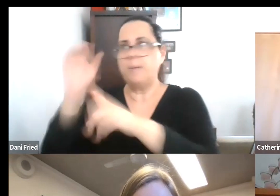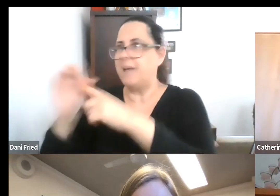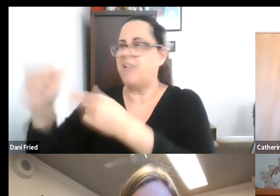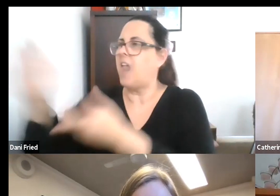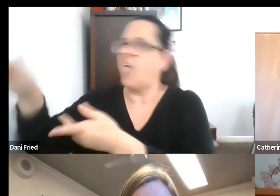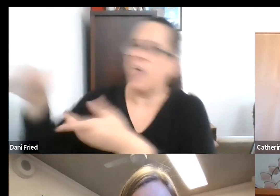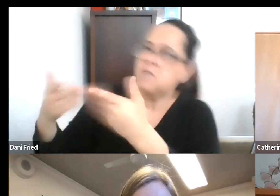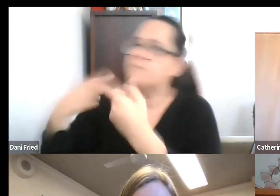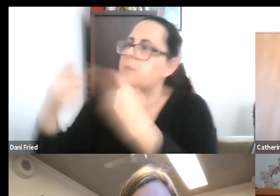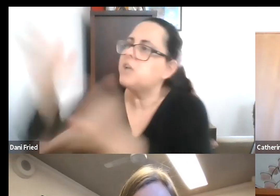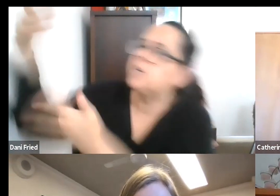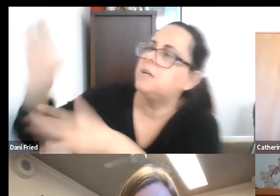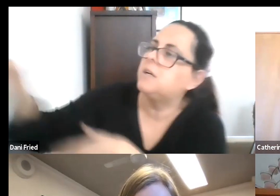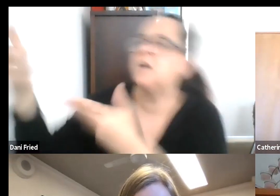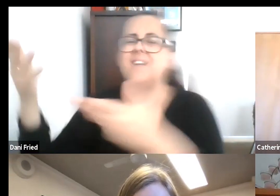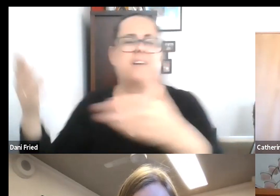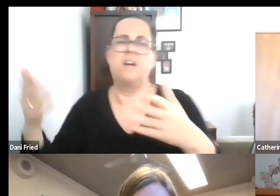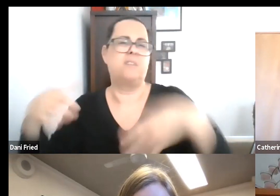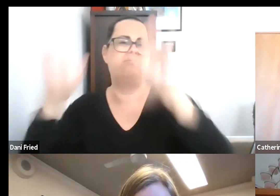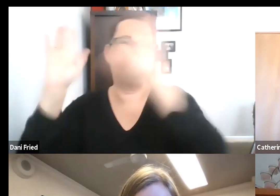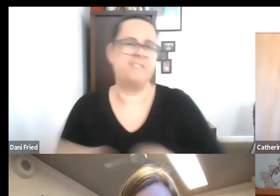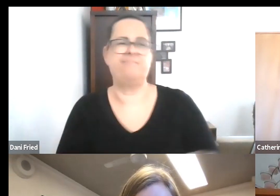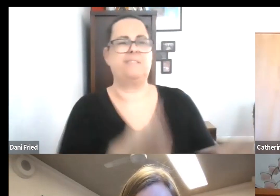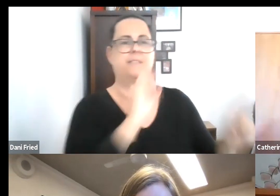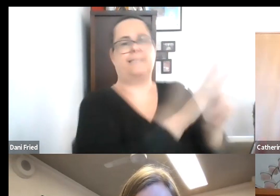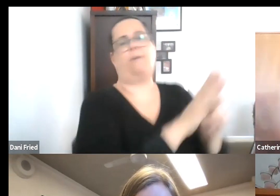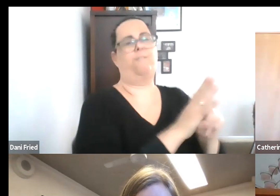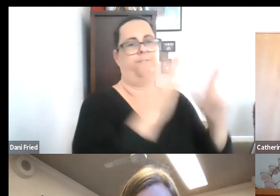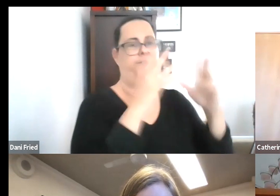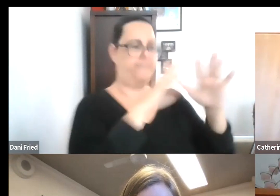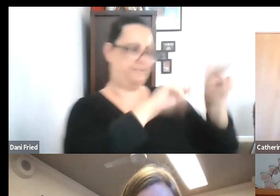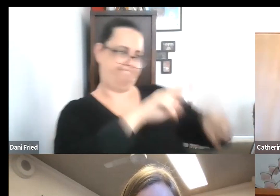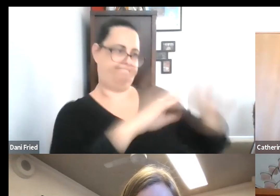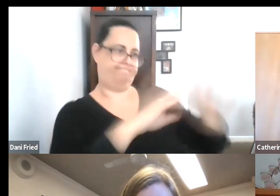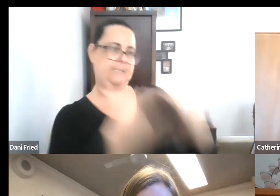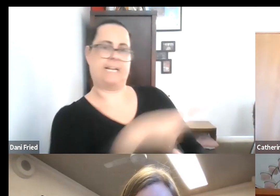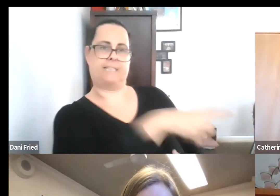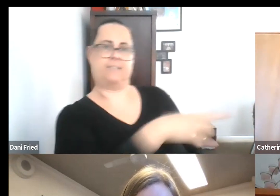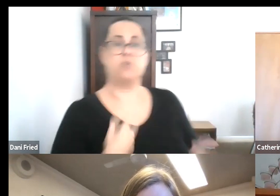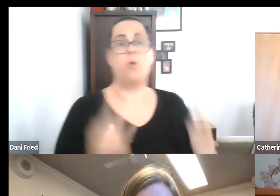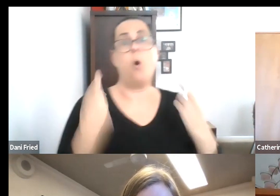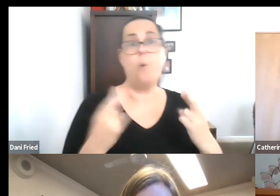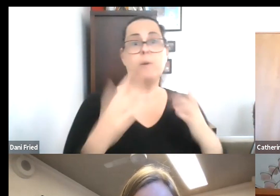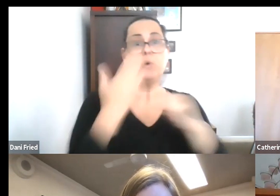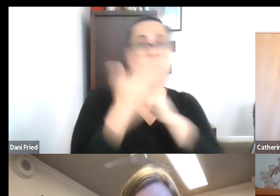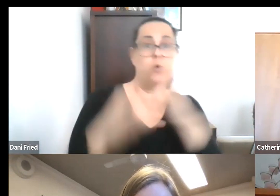a GP and then try to get the results back. So we're really hoping that this software